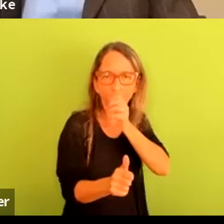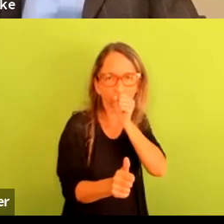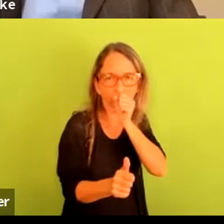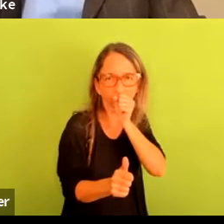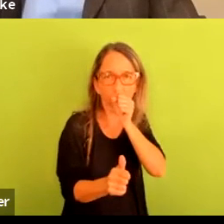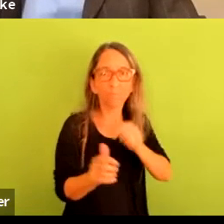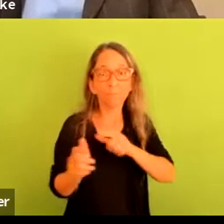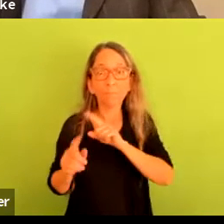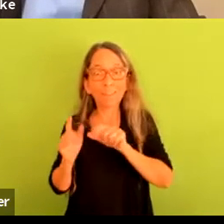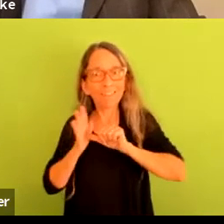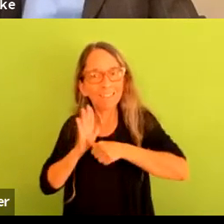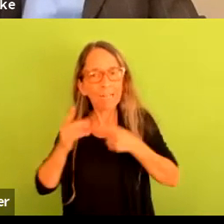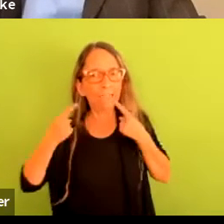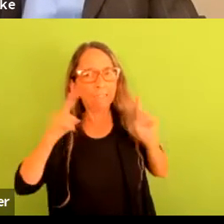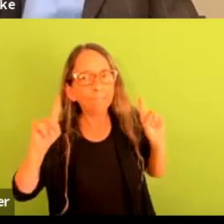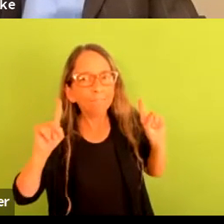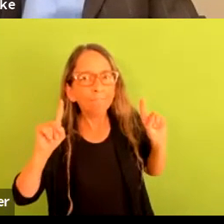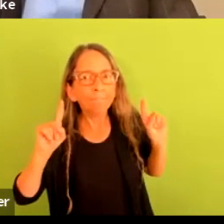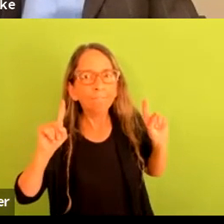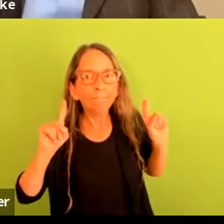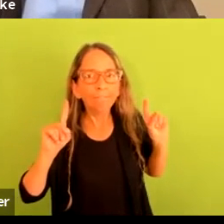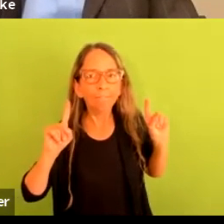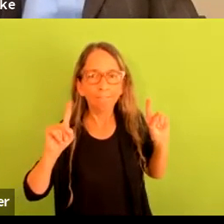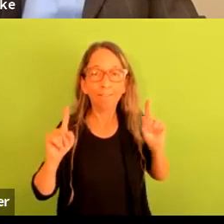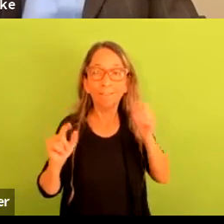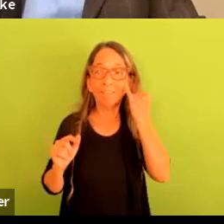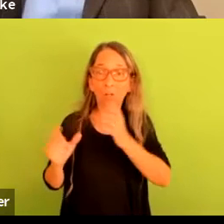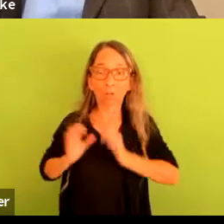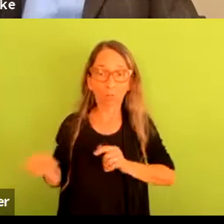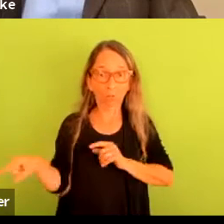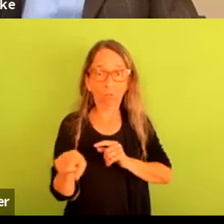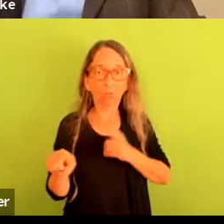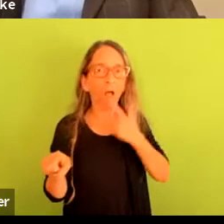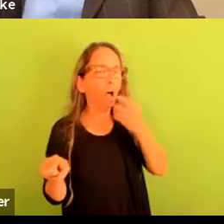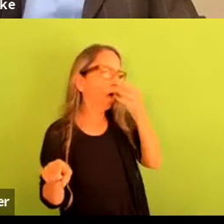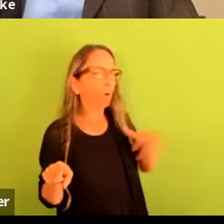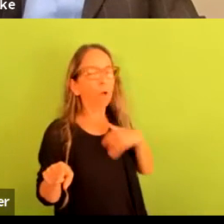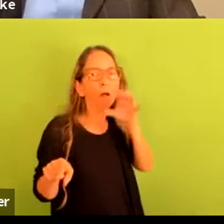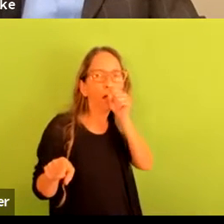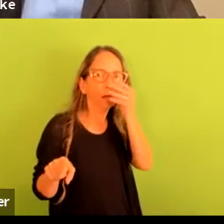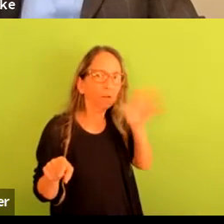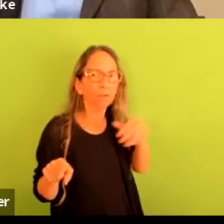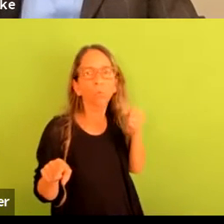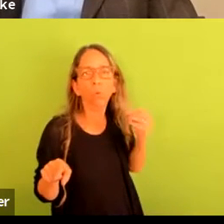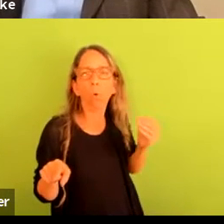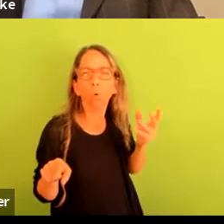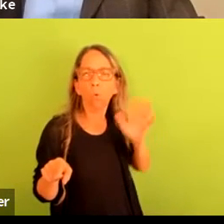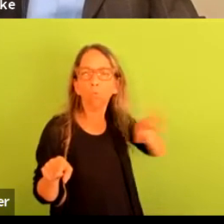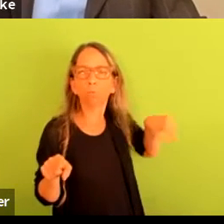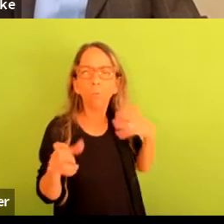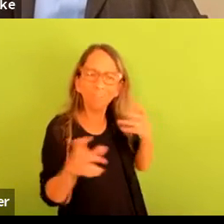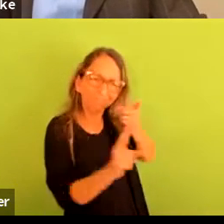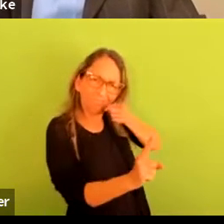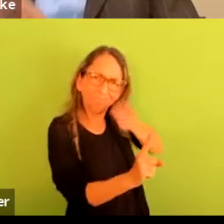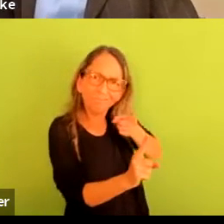were to say, privacy doesn't matter that much to me, just make it as accurate as possible. That's